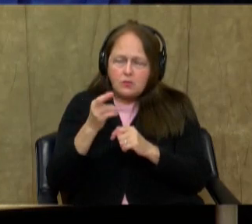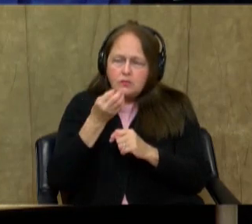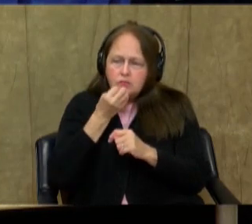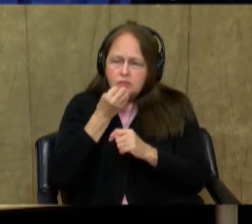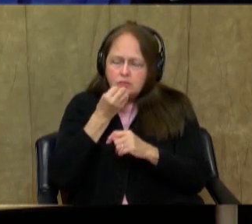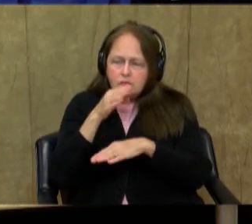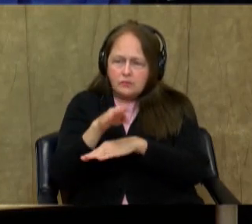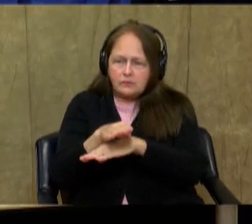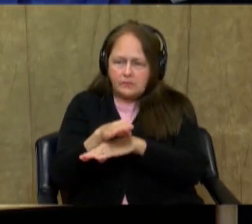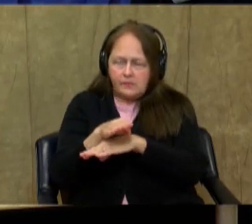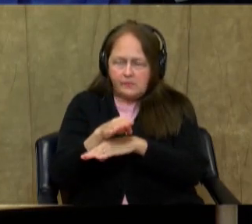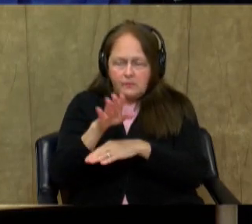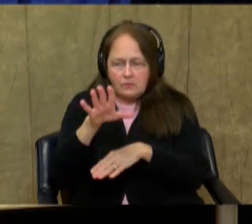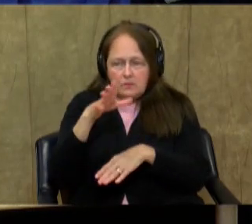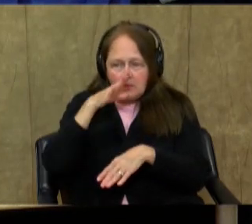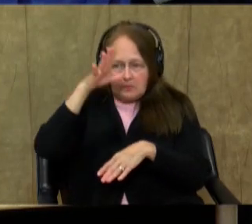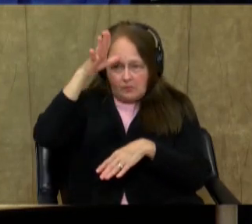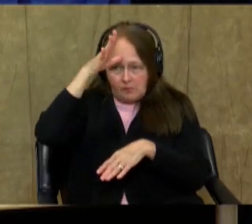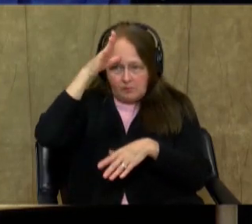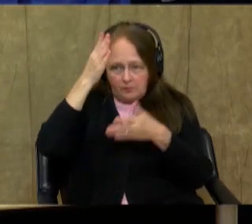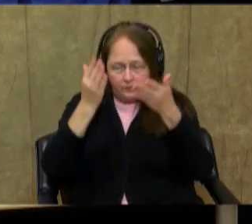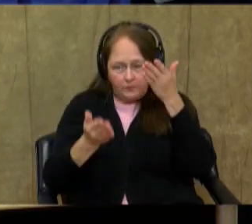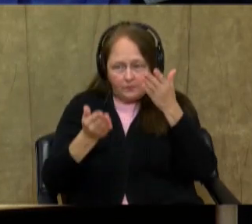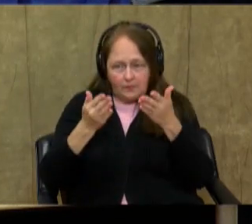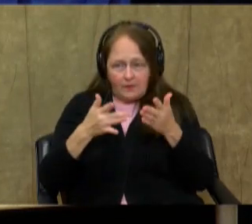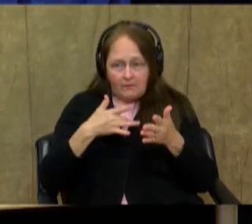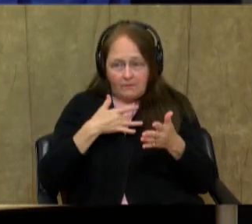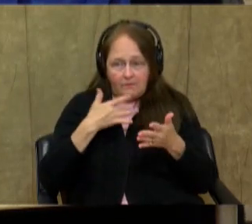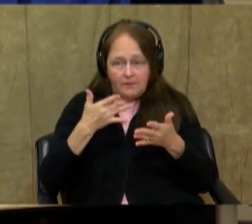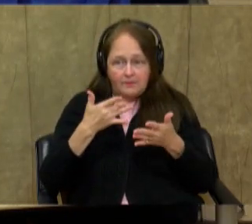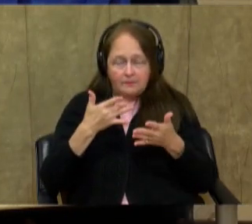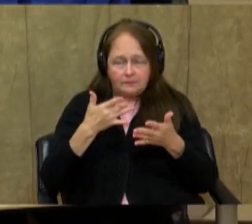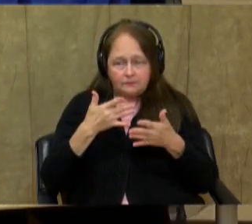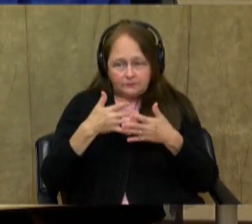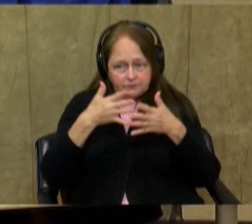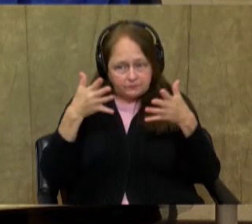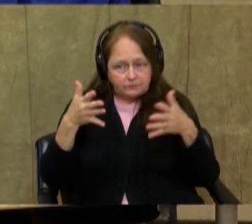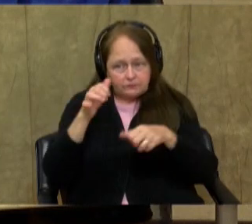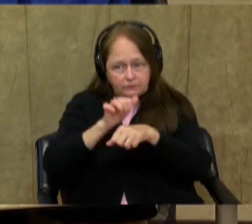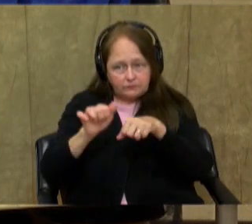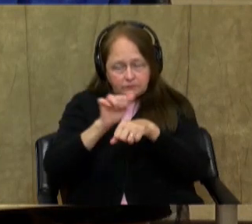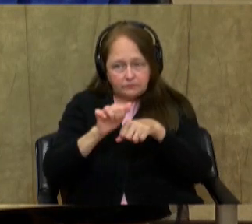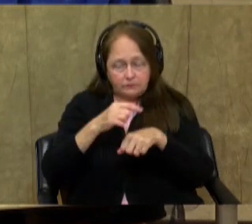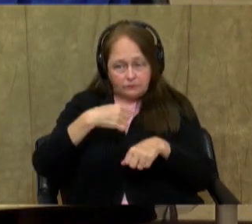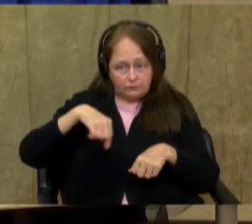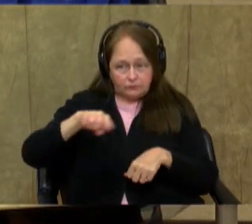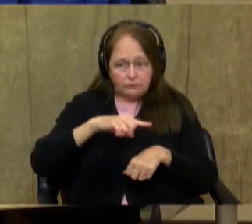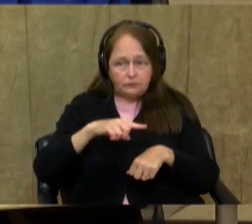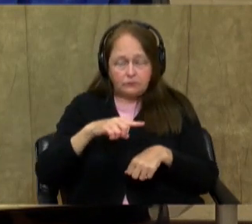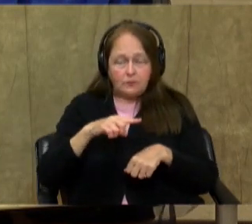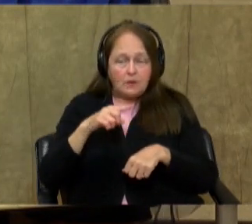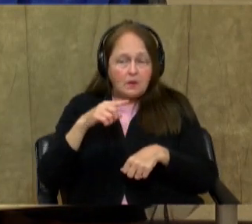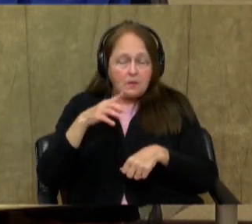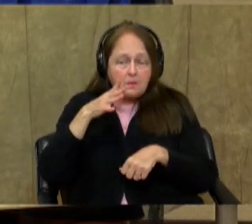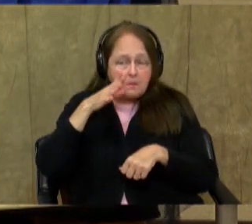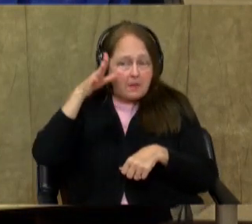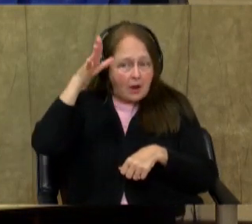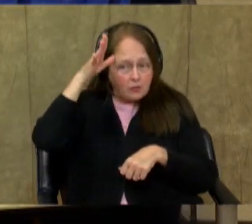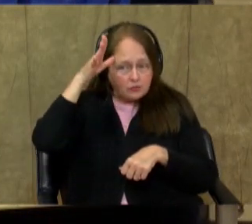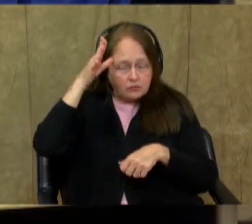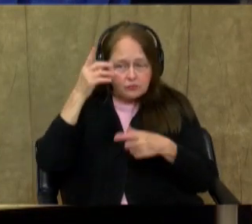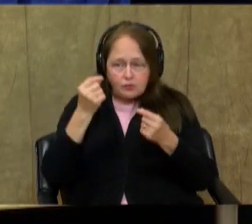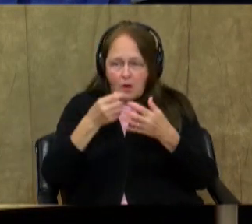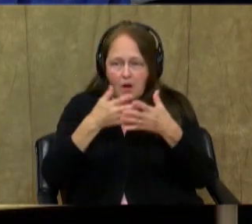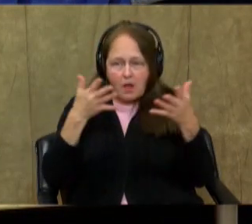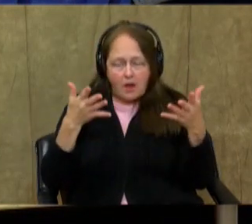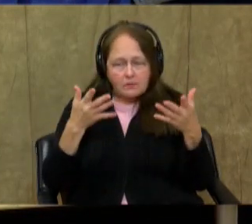Your mom or dad might feel the same. They do a lot. We do a lot as parents. We multitask